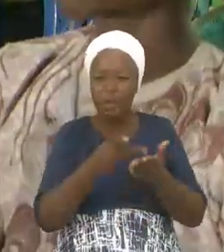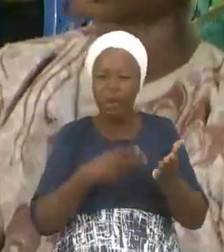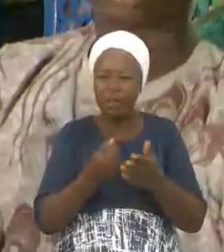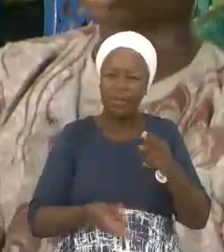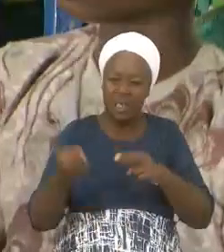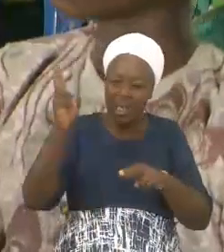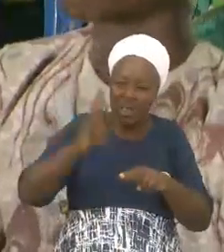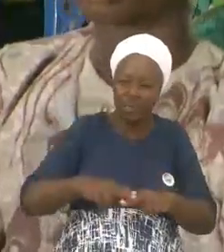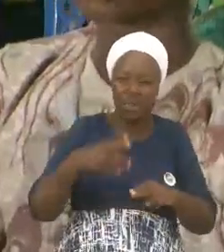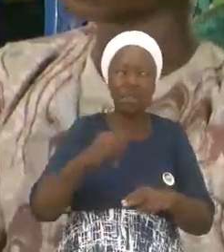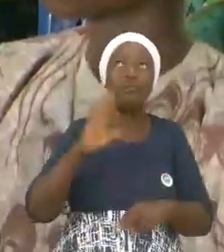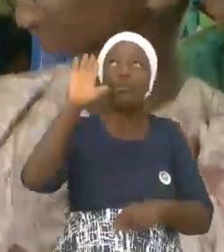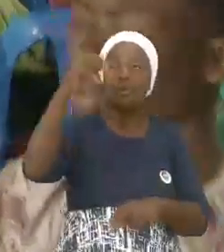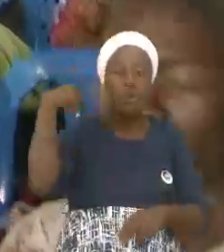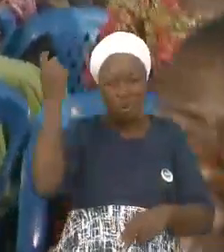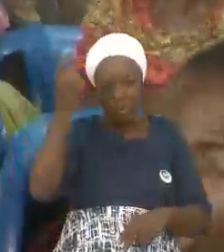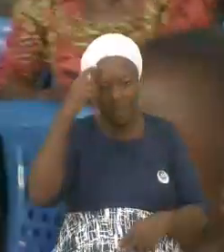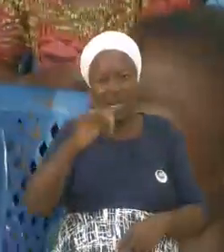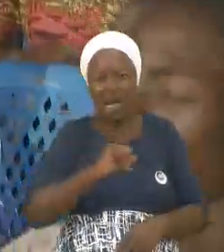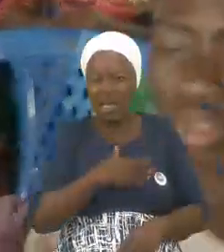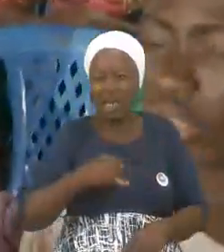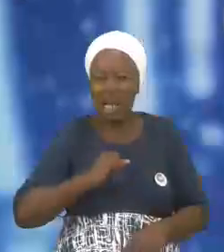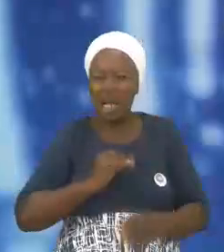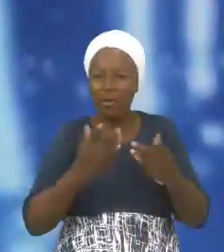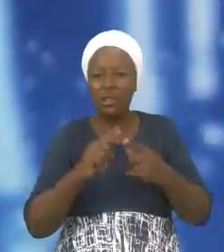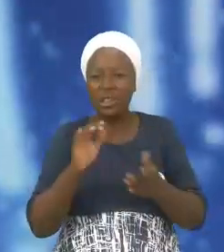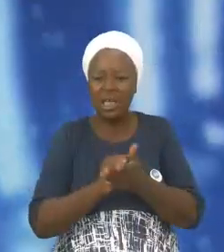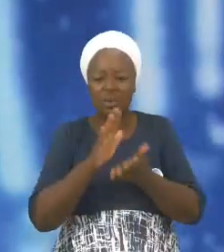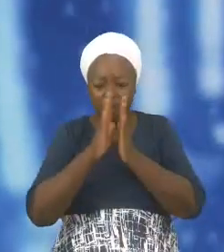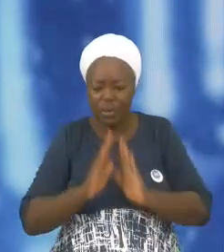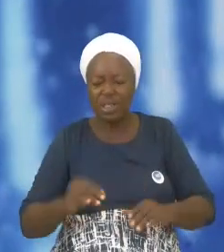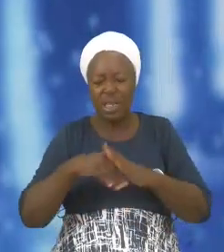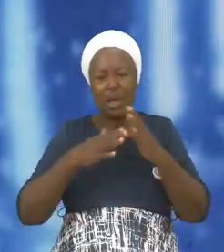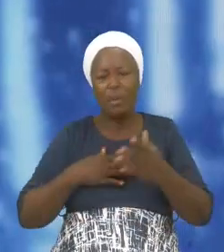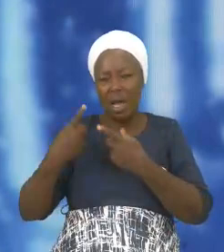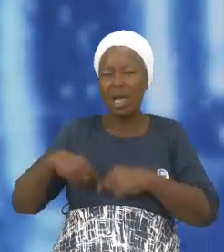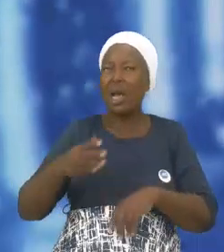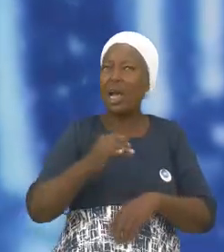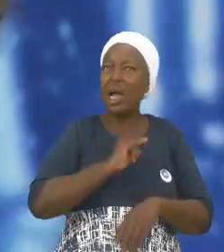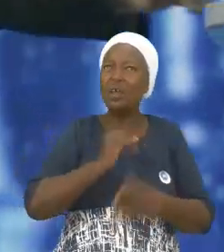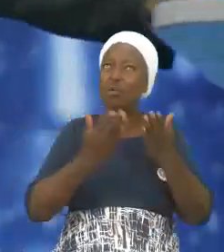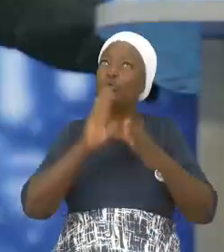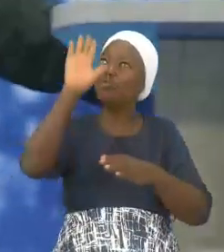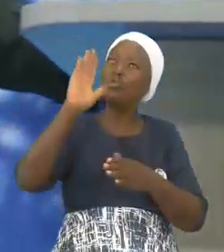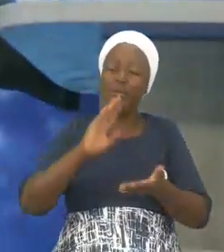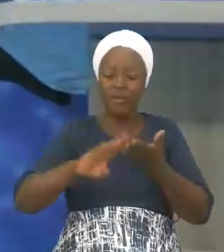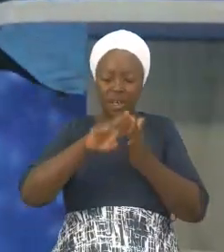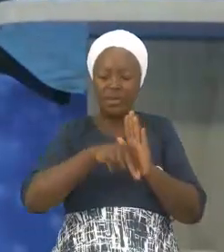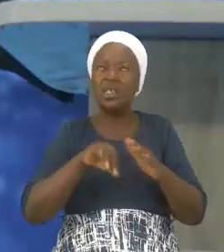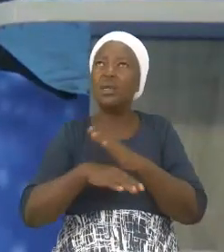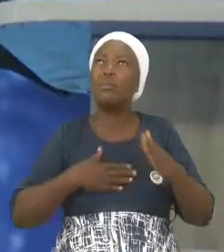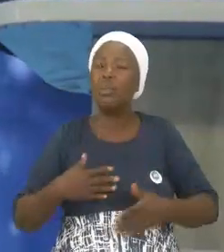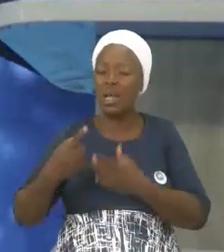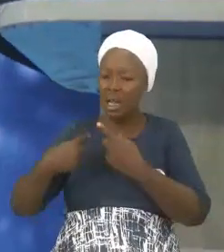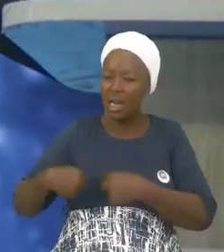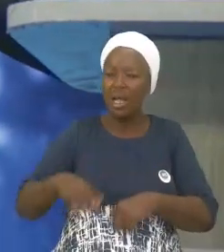your government, and I want your peace in my heart, I want your forgiveness in my life. Raise up that hand